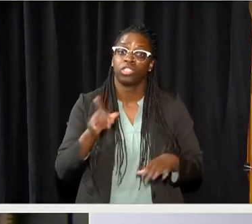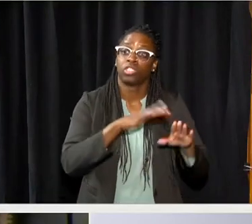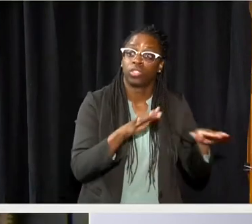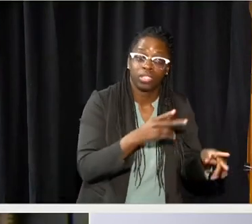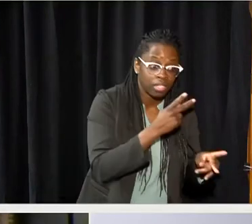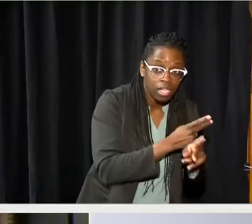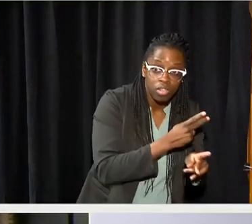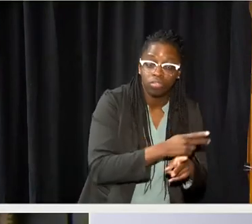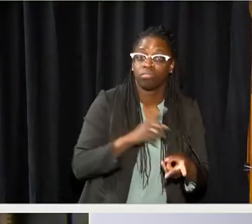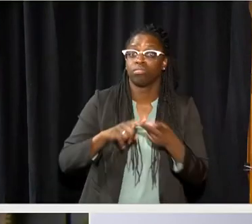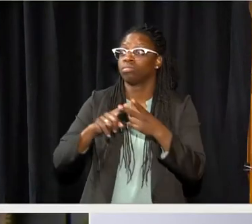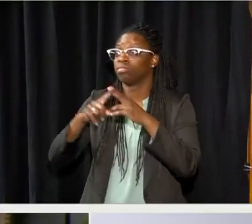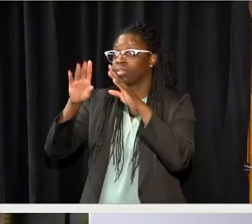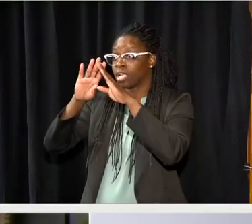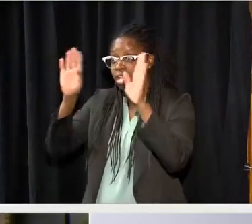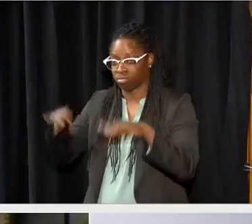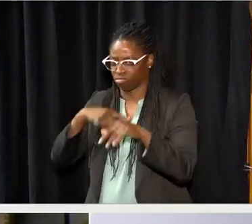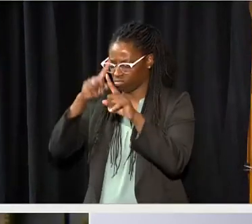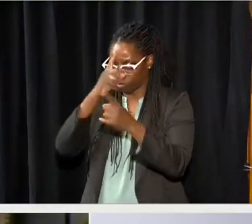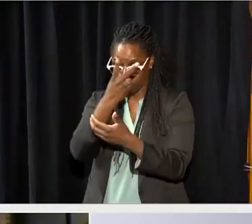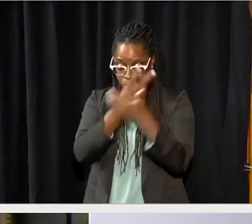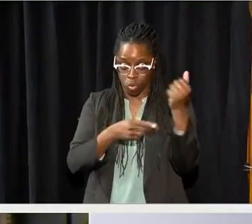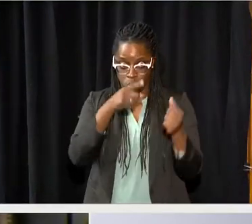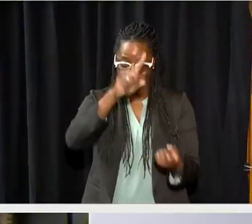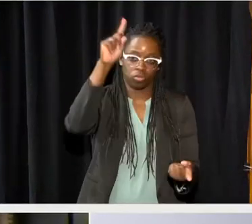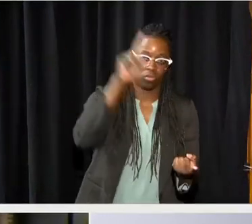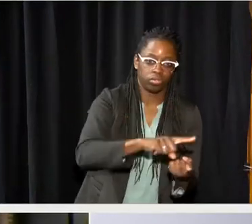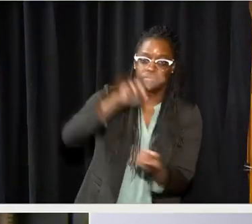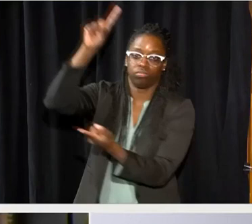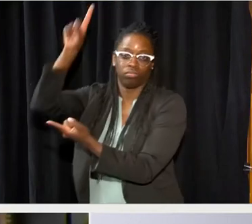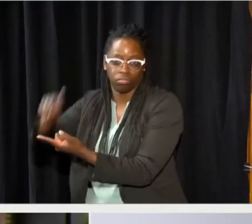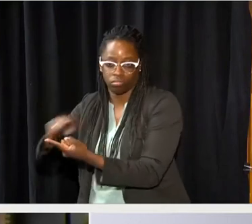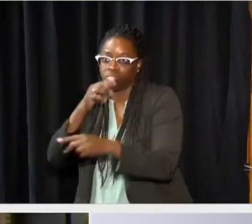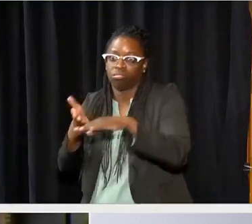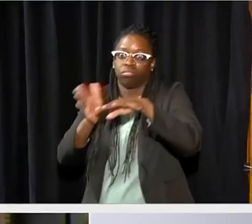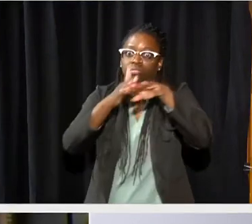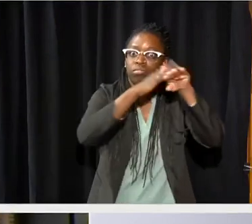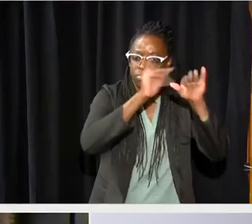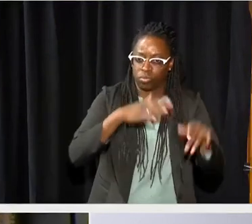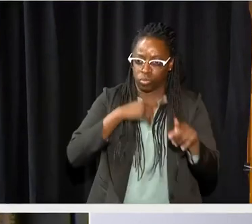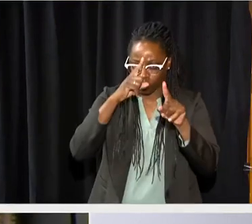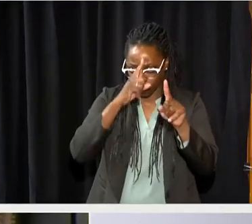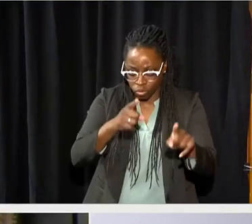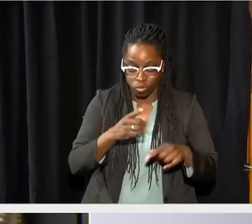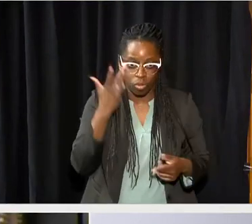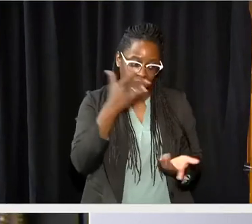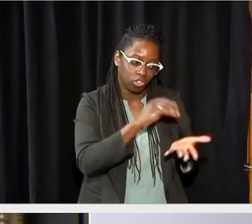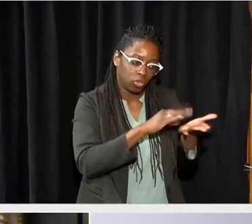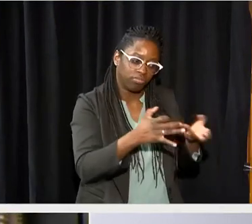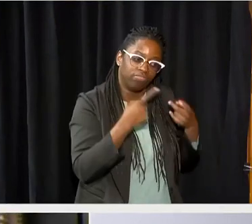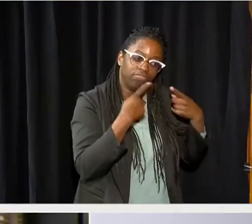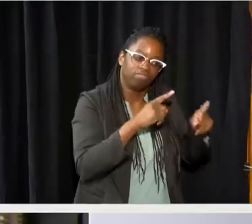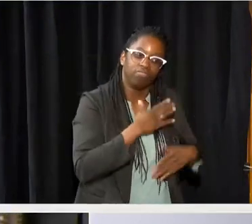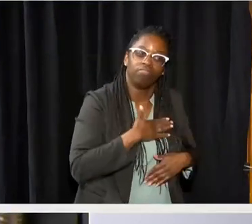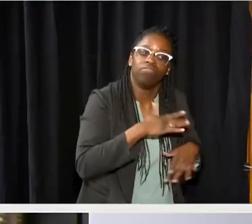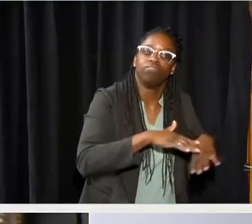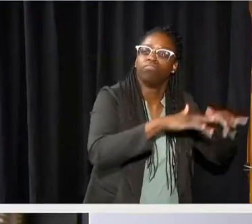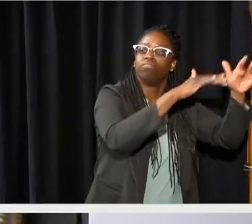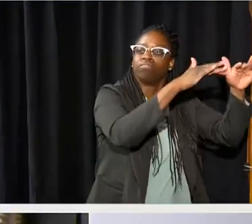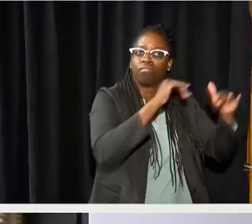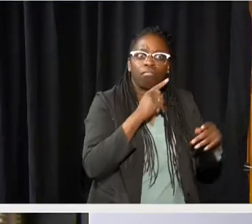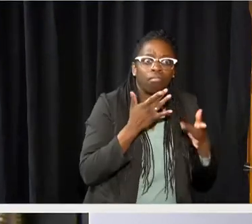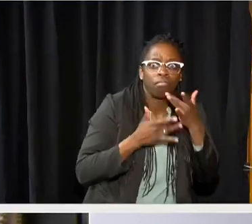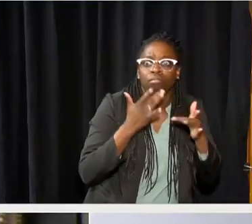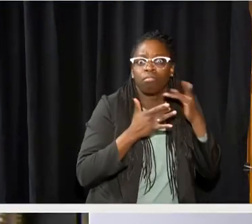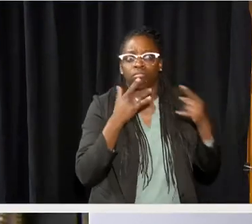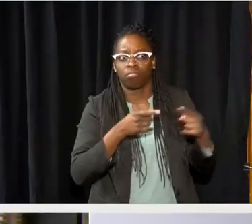strengthen our schools and support all our young people in reaching their potential, to get our roads and our rails moving,